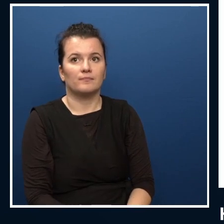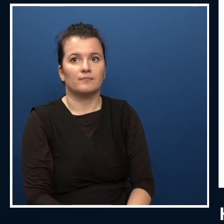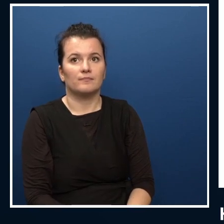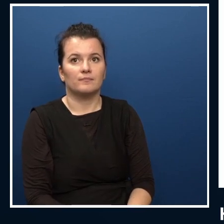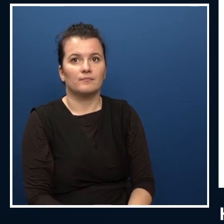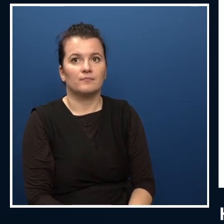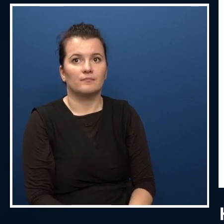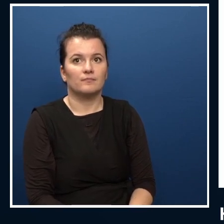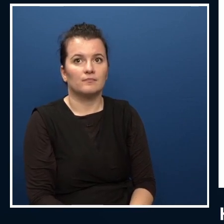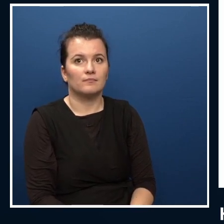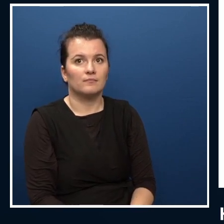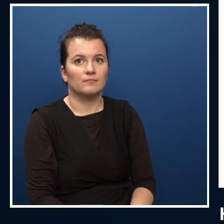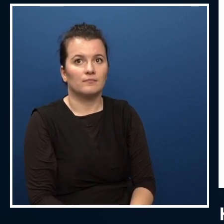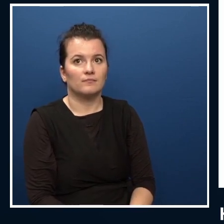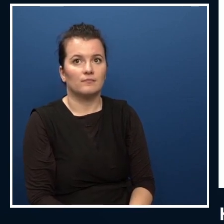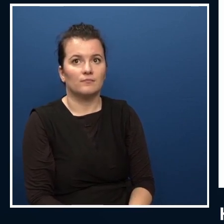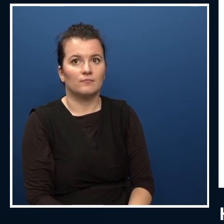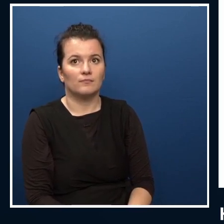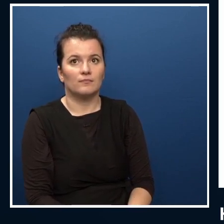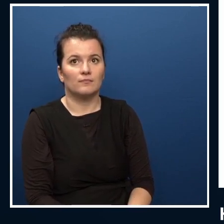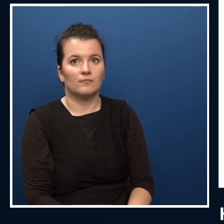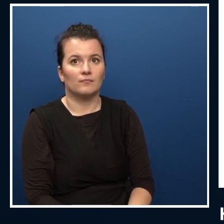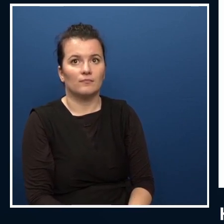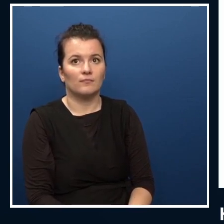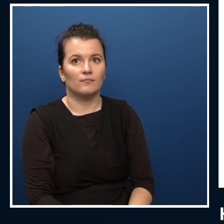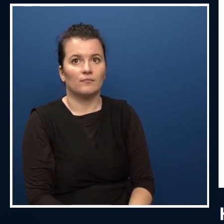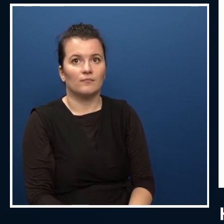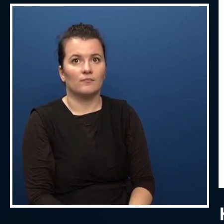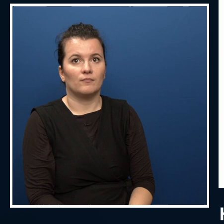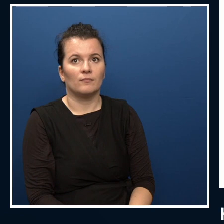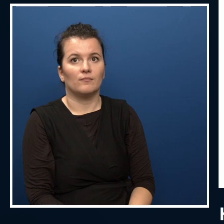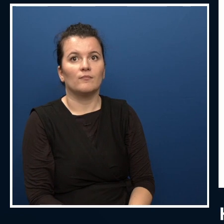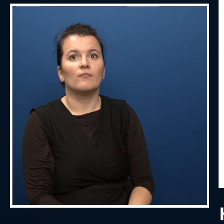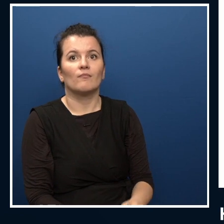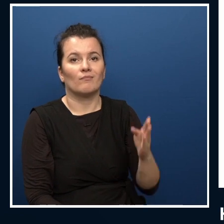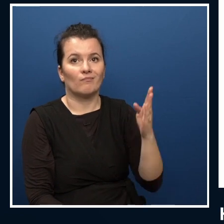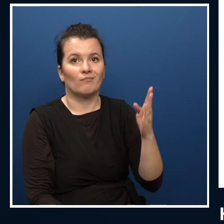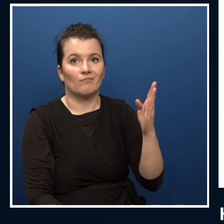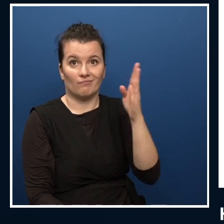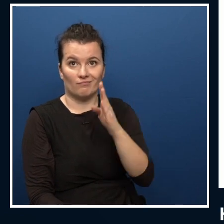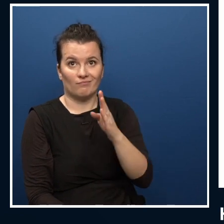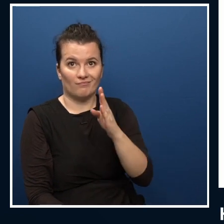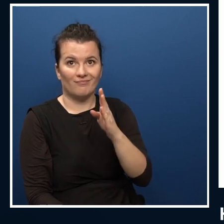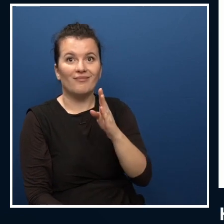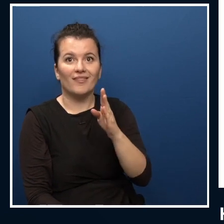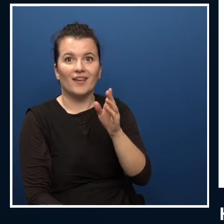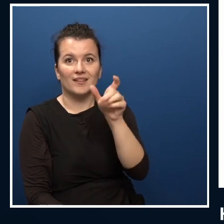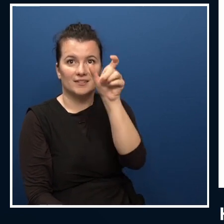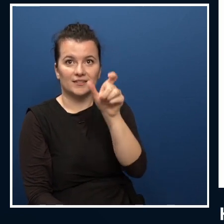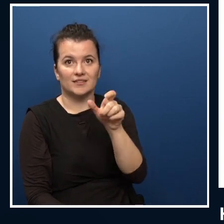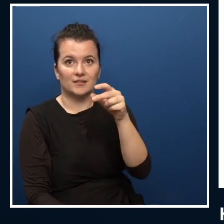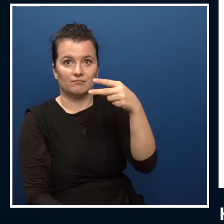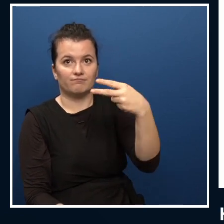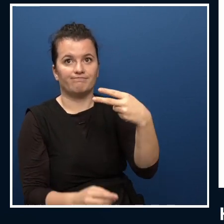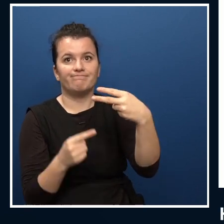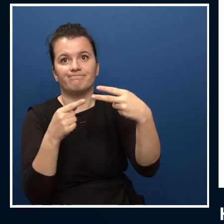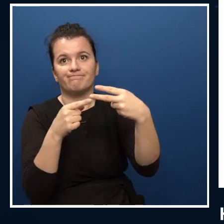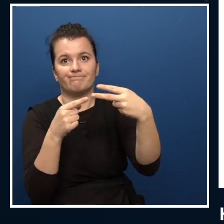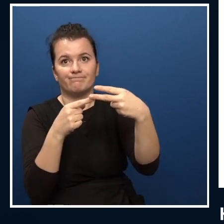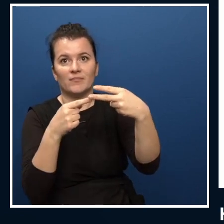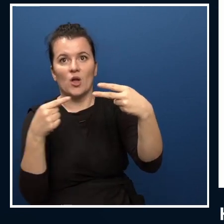The back-end pool is forwarded only, not redirected. I wouldn't want to do a redirect. I'd lose my /blog,